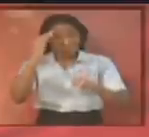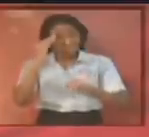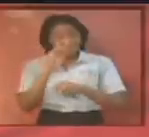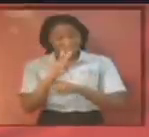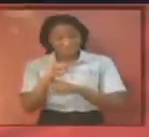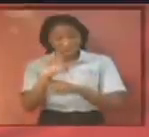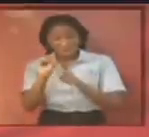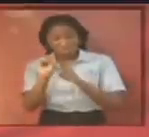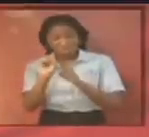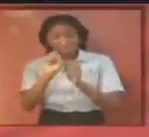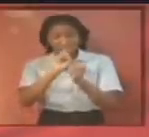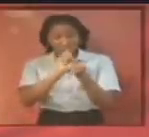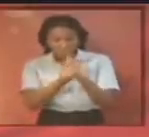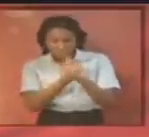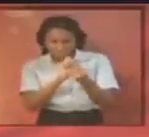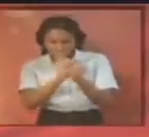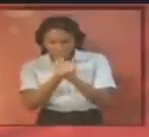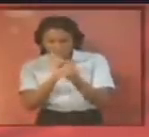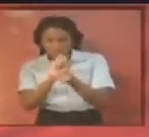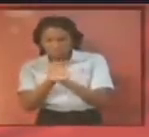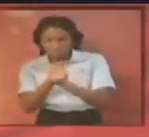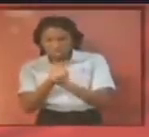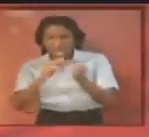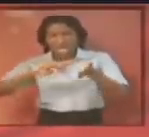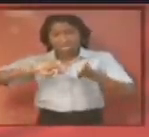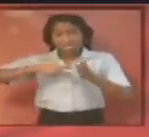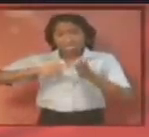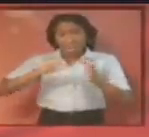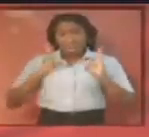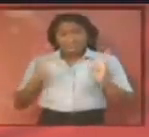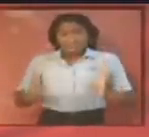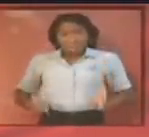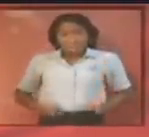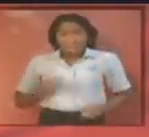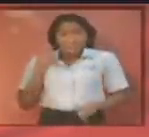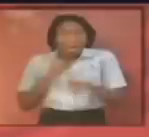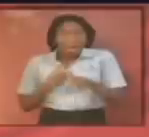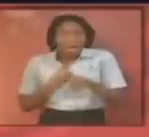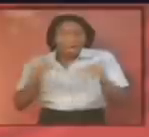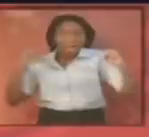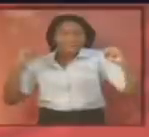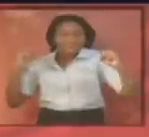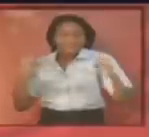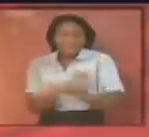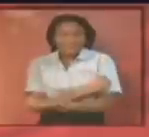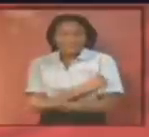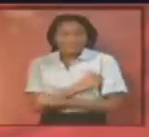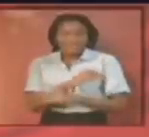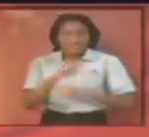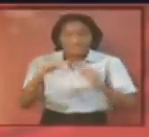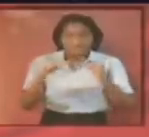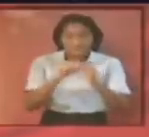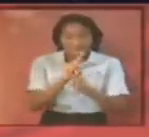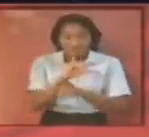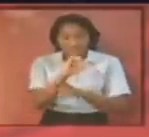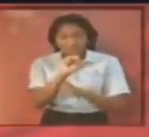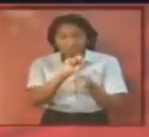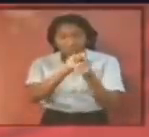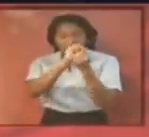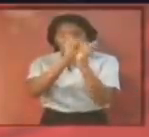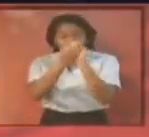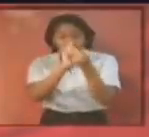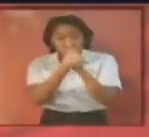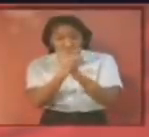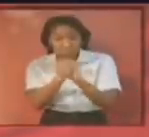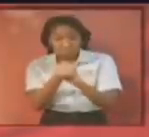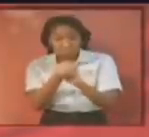despite them affecting how easily antibodies can neutralize P1 and similar variants in laboratory